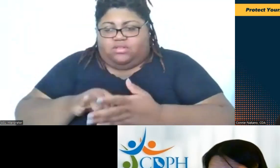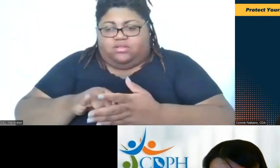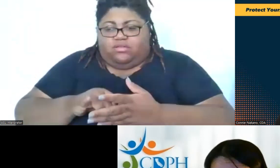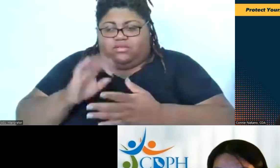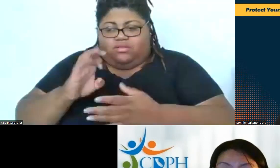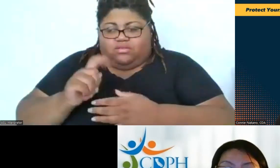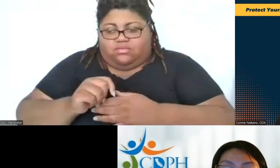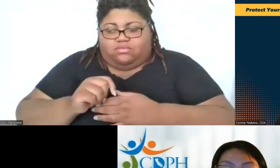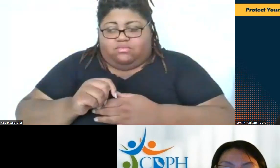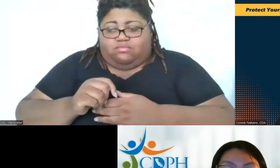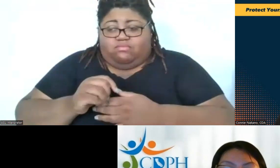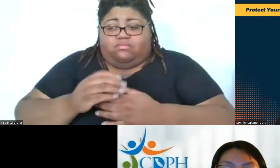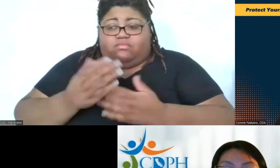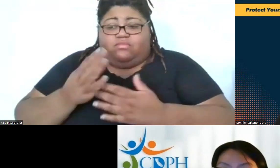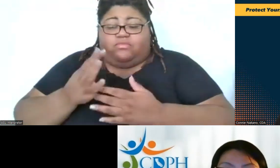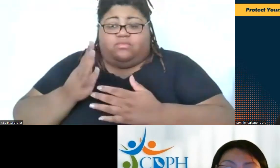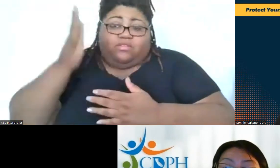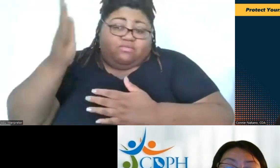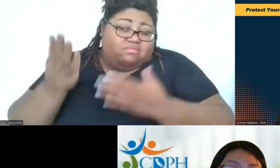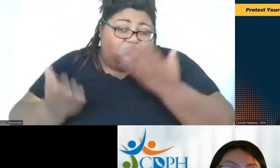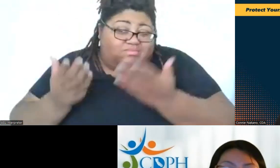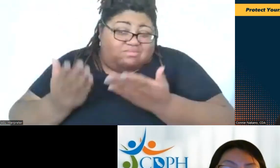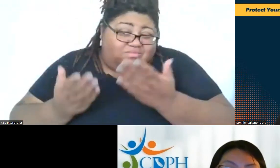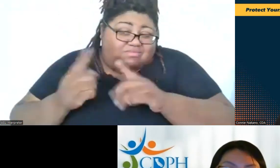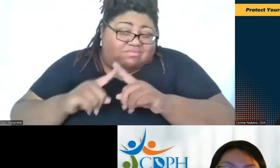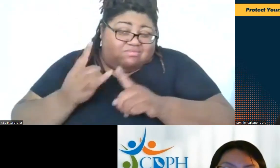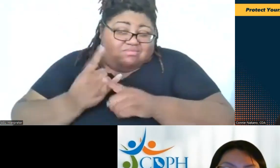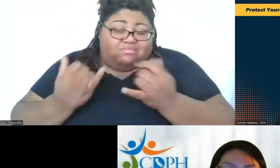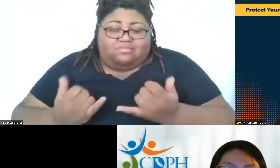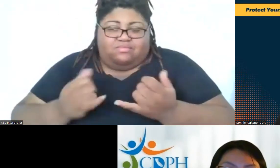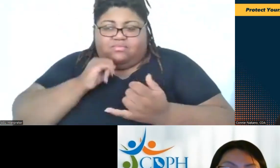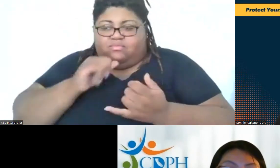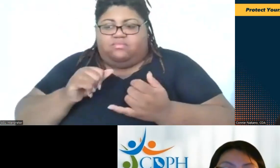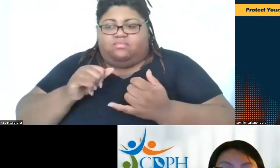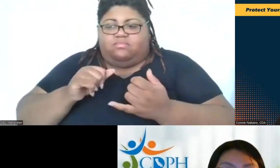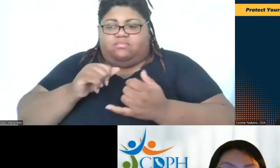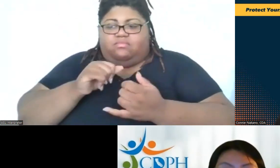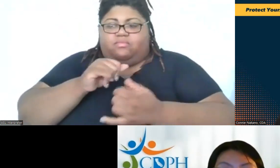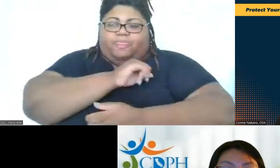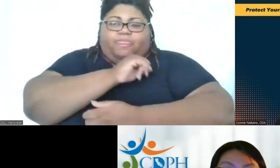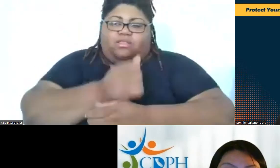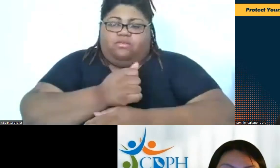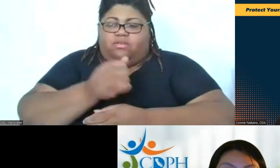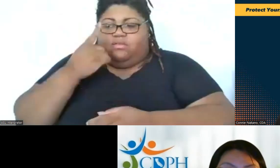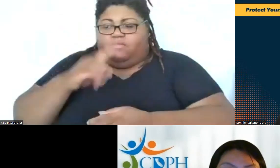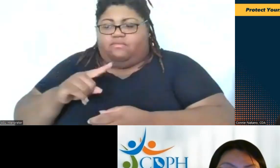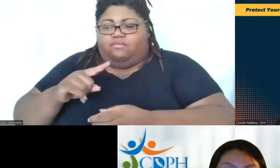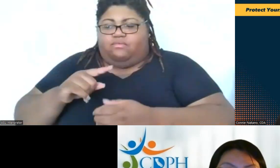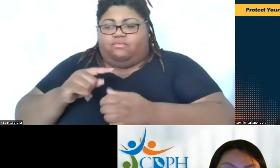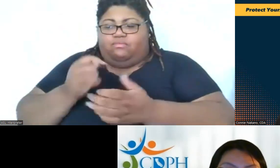in the future, but right now it's not authorized for being treated beyond day 5 or